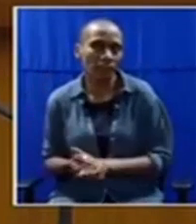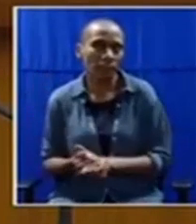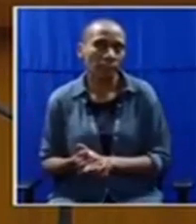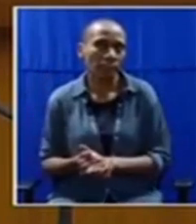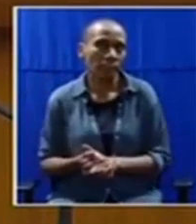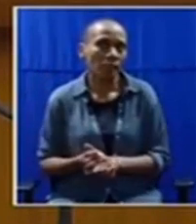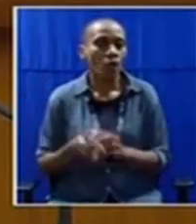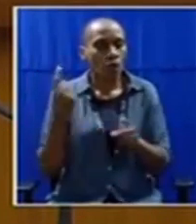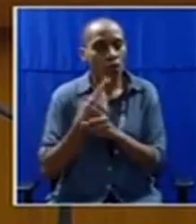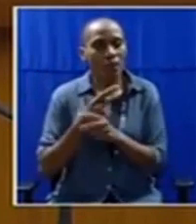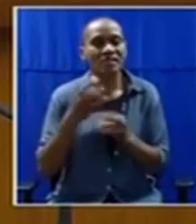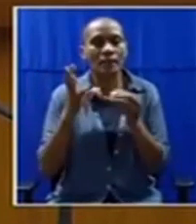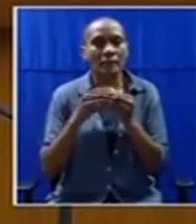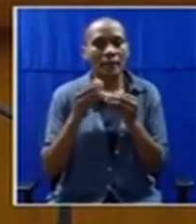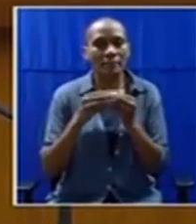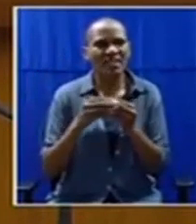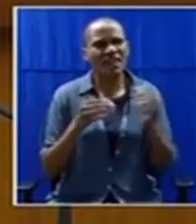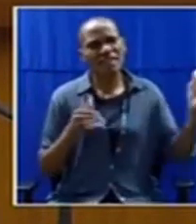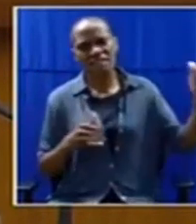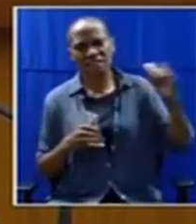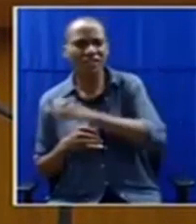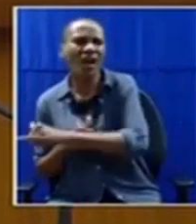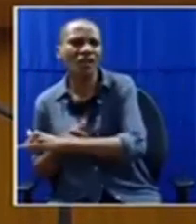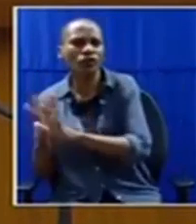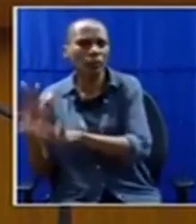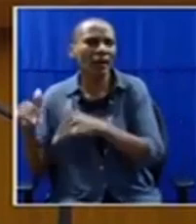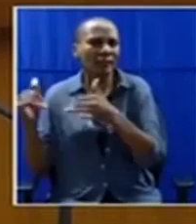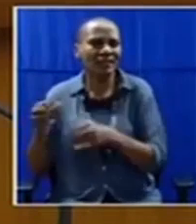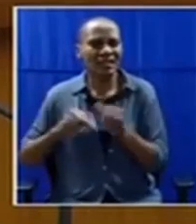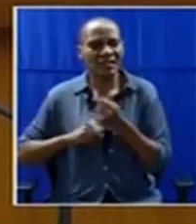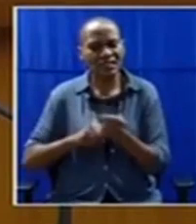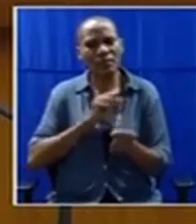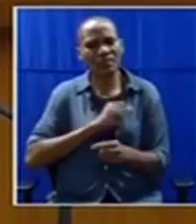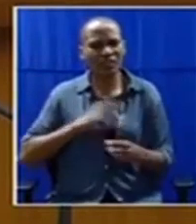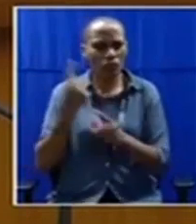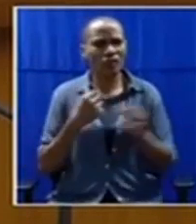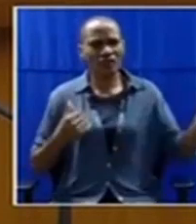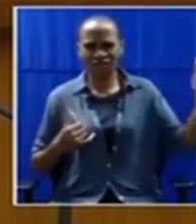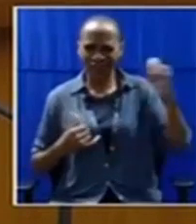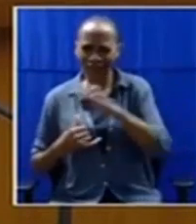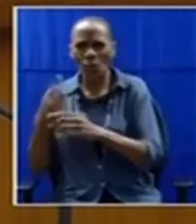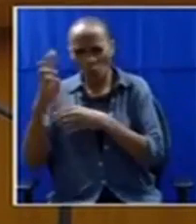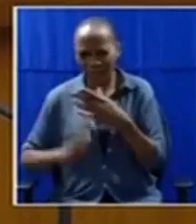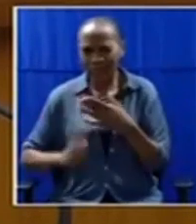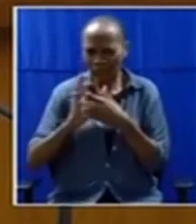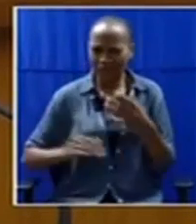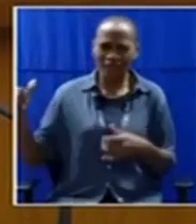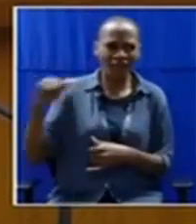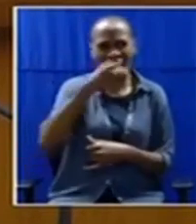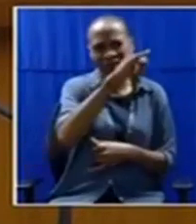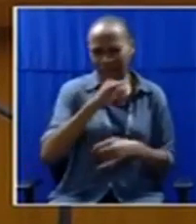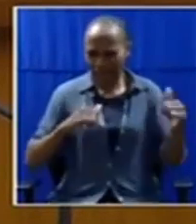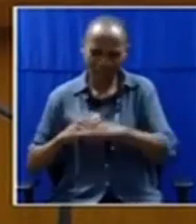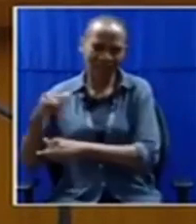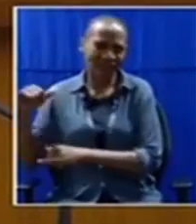to fly MPs, members of the executive and their support staff in and out of Cape Town on a weekly basis could, in